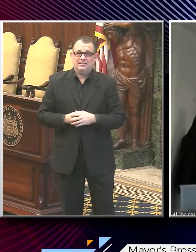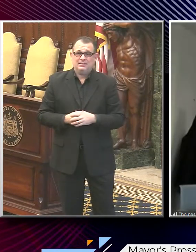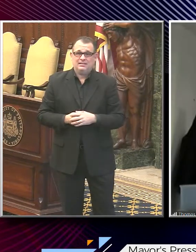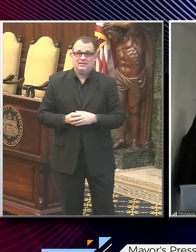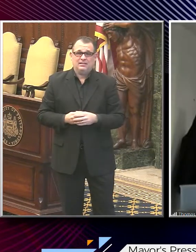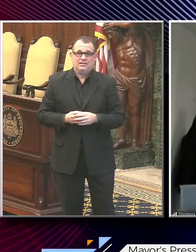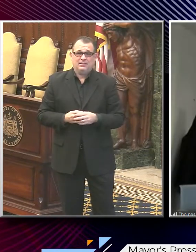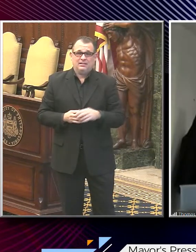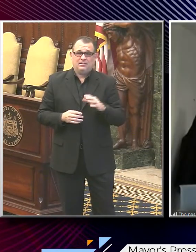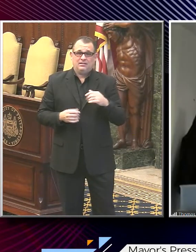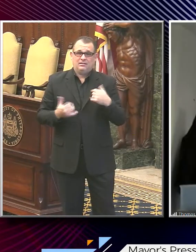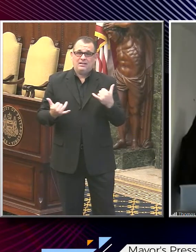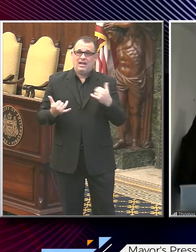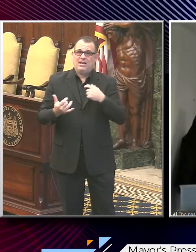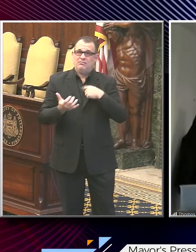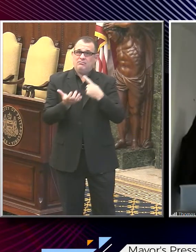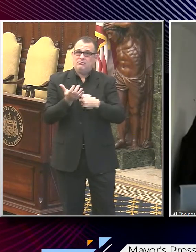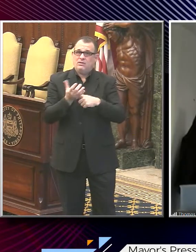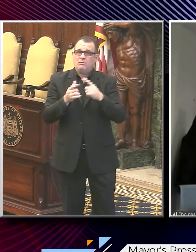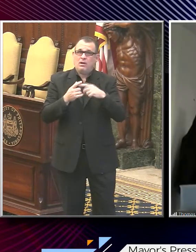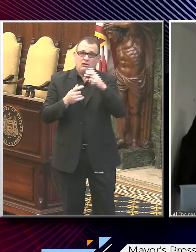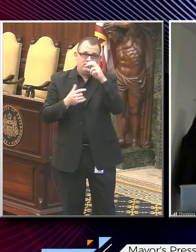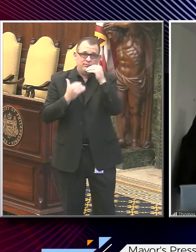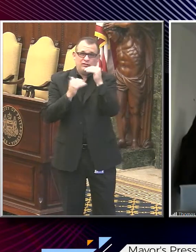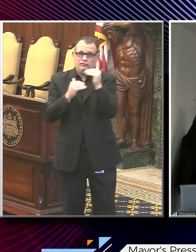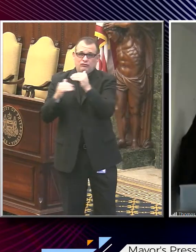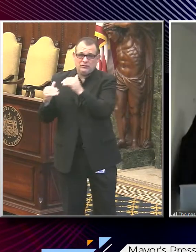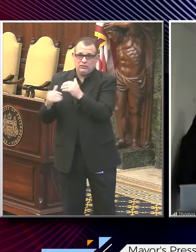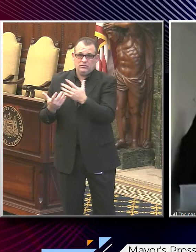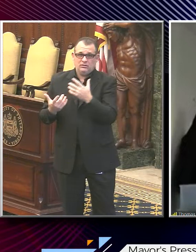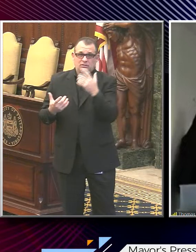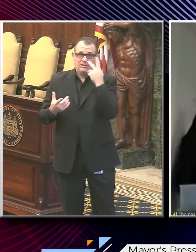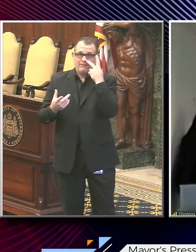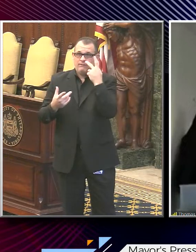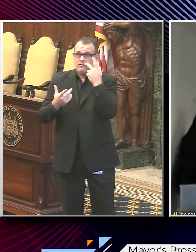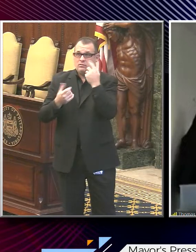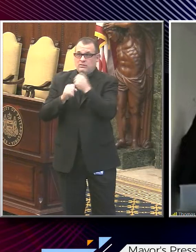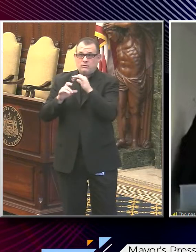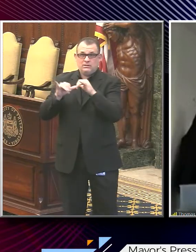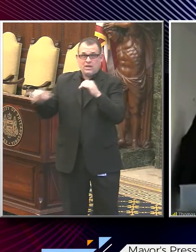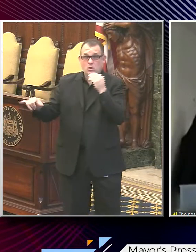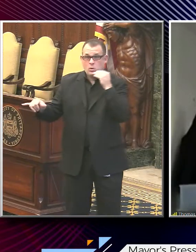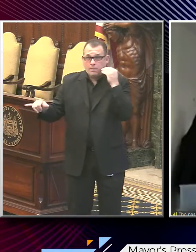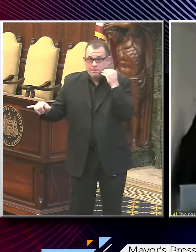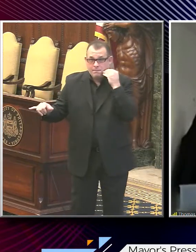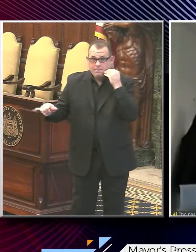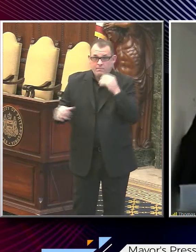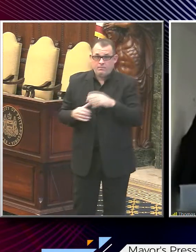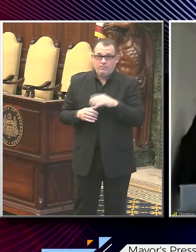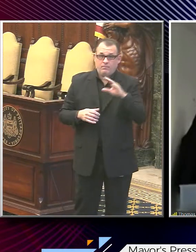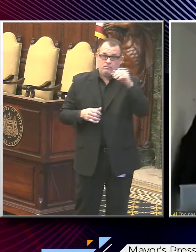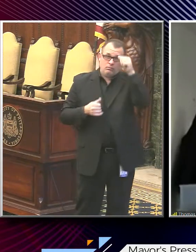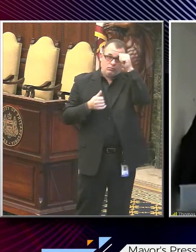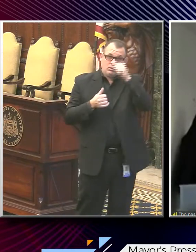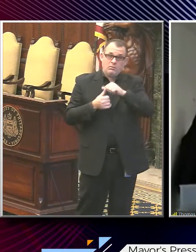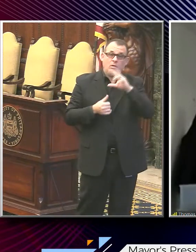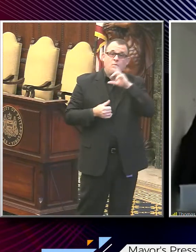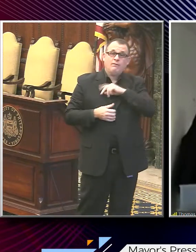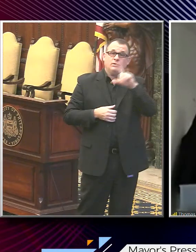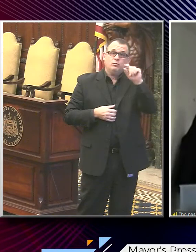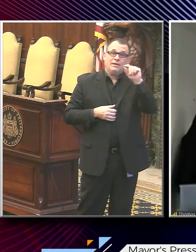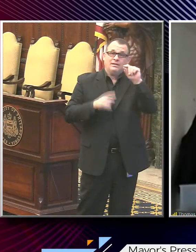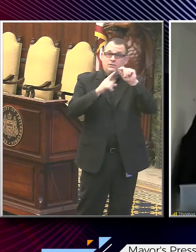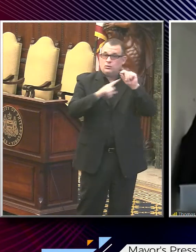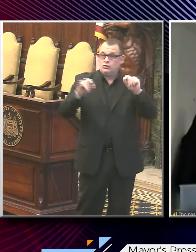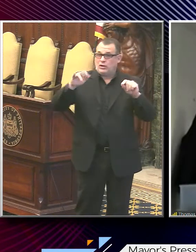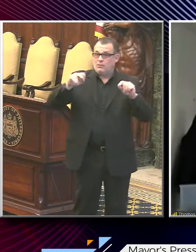restrictions. Our safer at home restrictions rules went into effect on November 20th. They are in effect at least through January 1st.